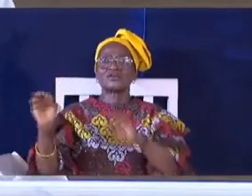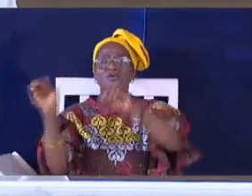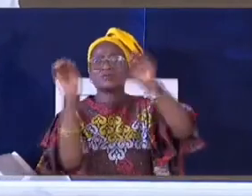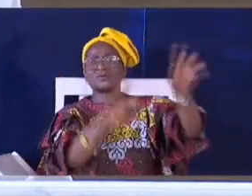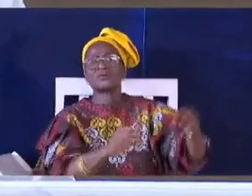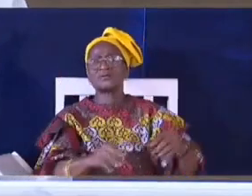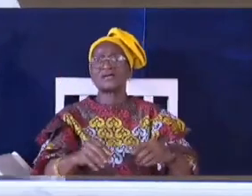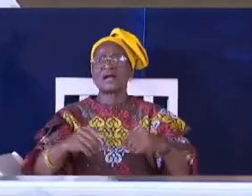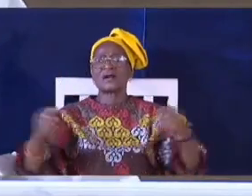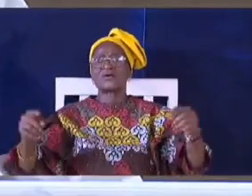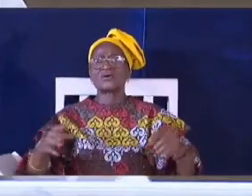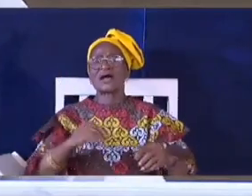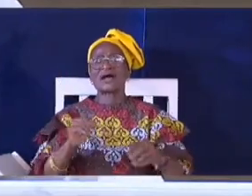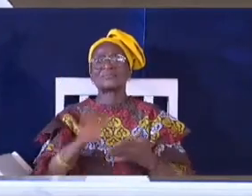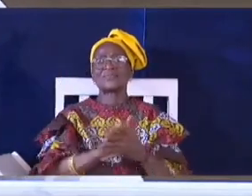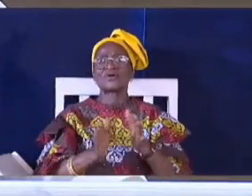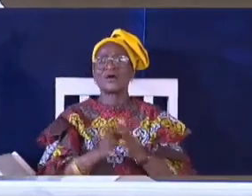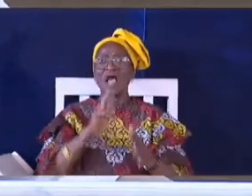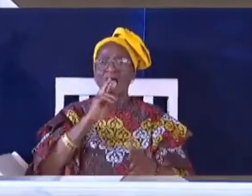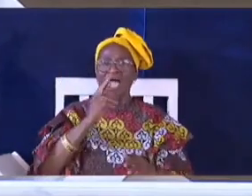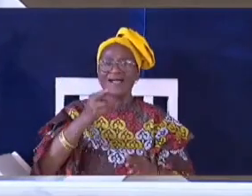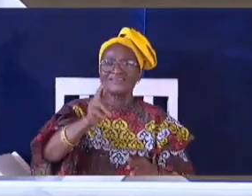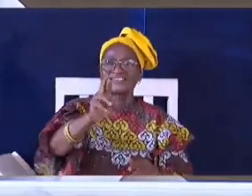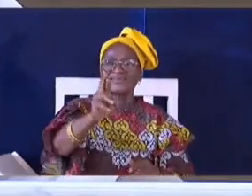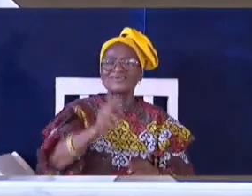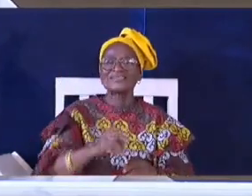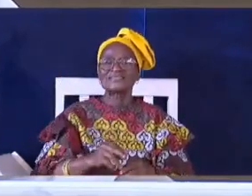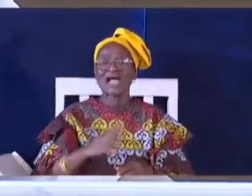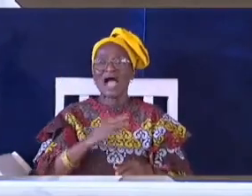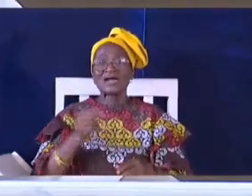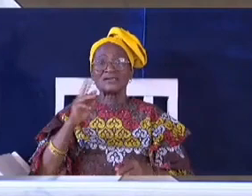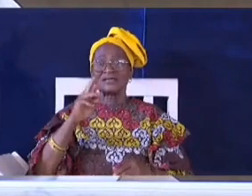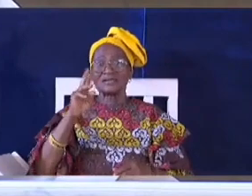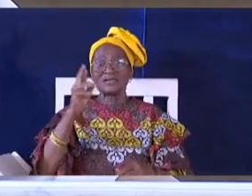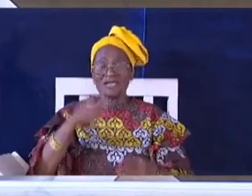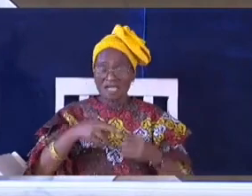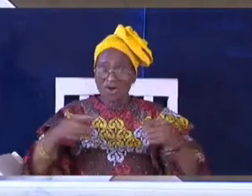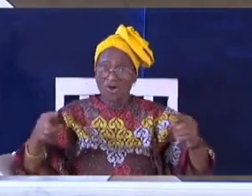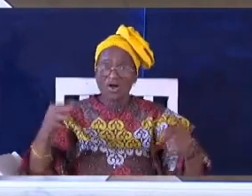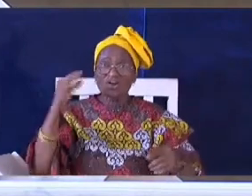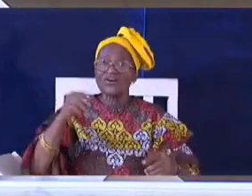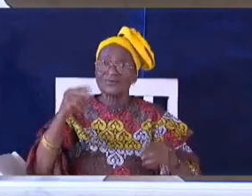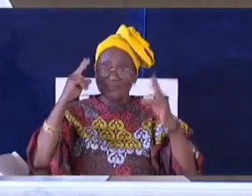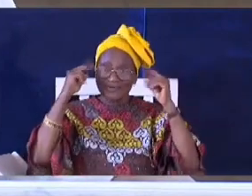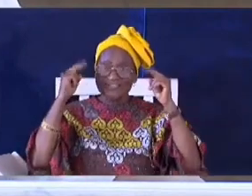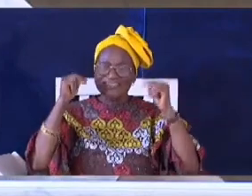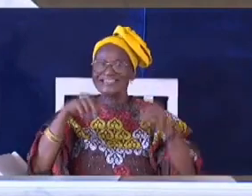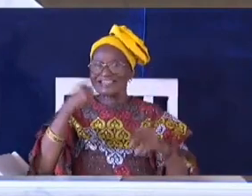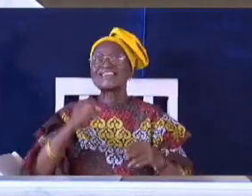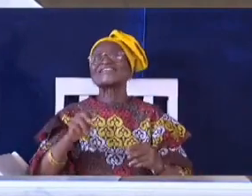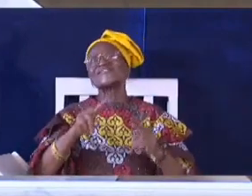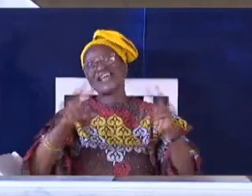serpents. And and the rod of Moses said, very good.